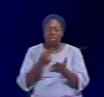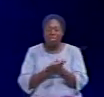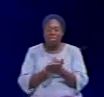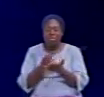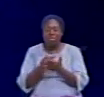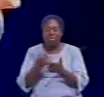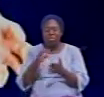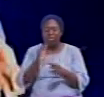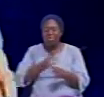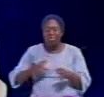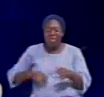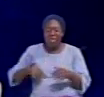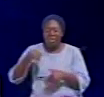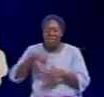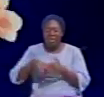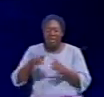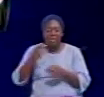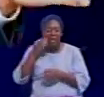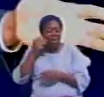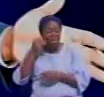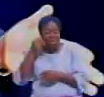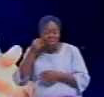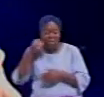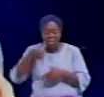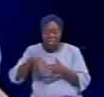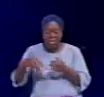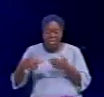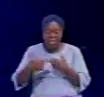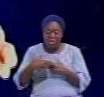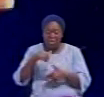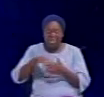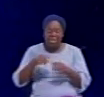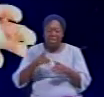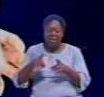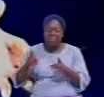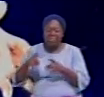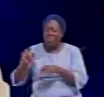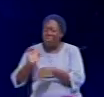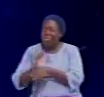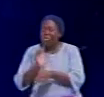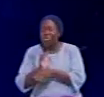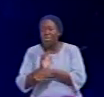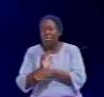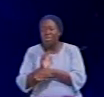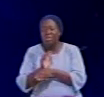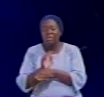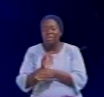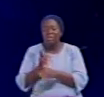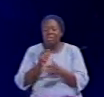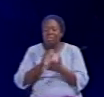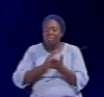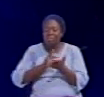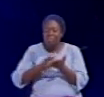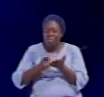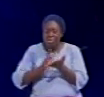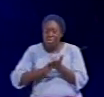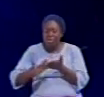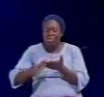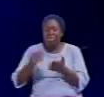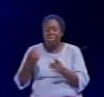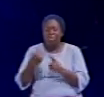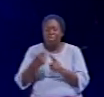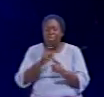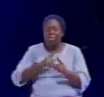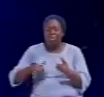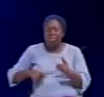their homes, of their rooms, in their local churches. The undiluted word of God has been ministered by